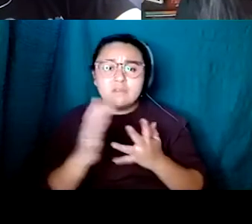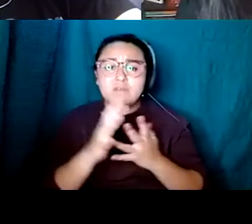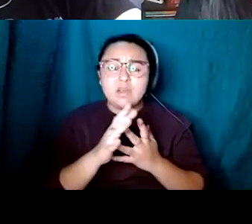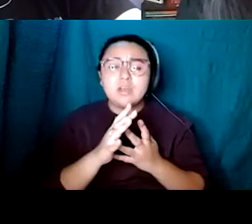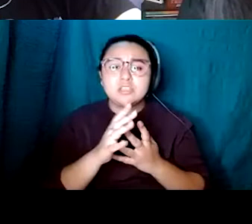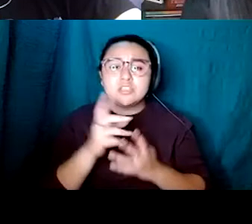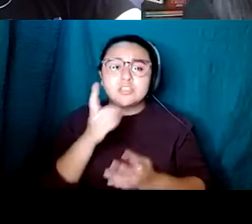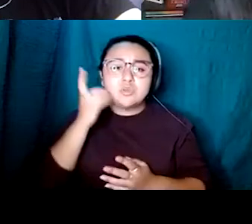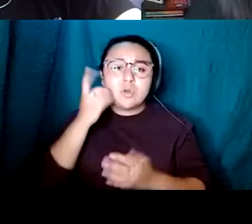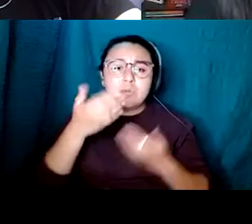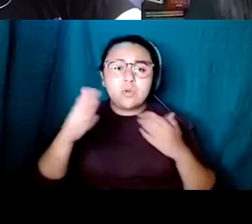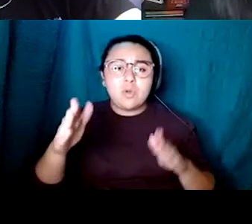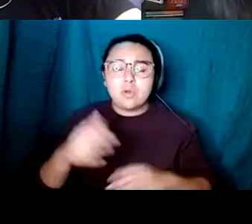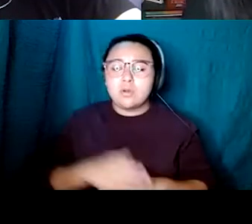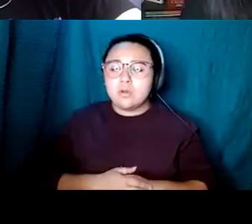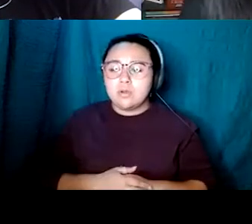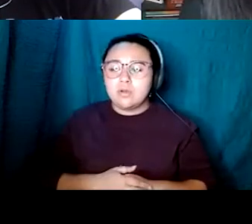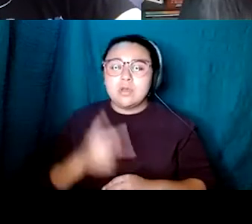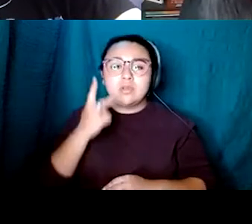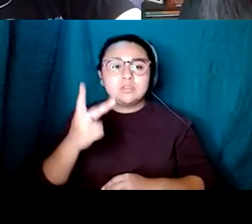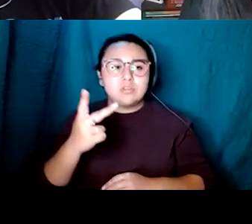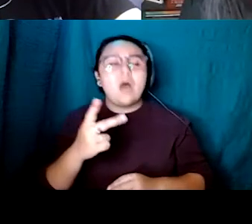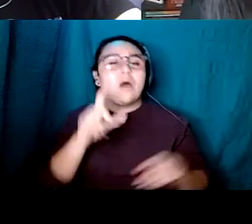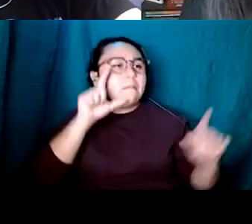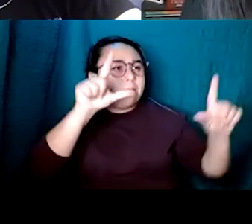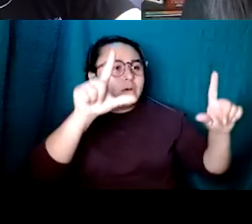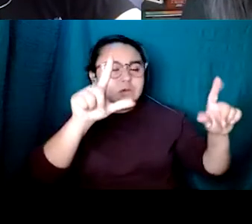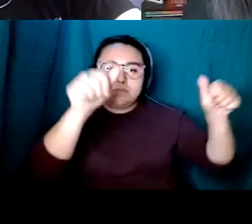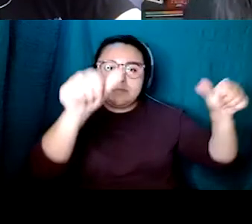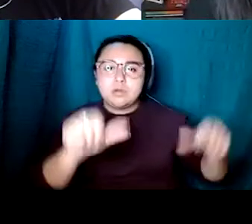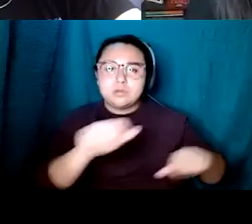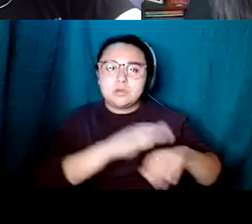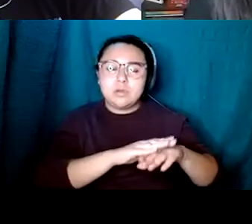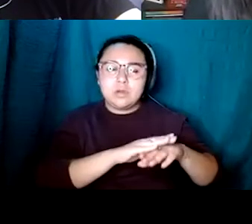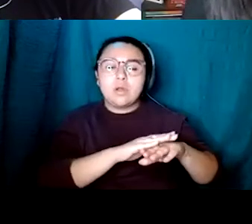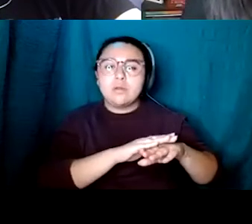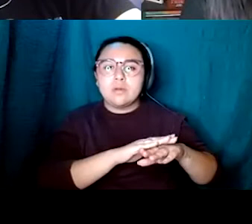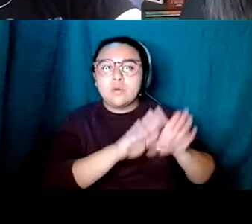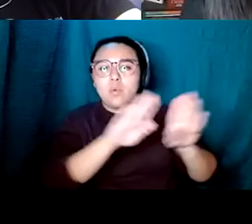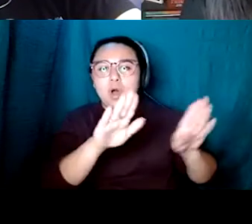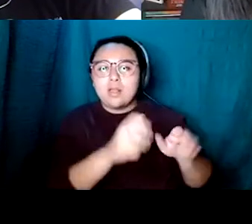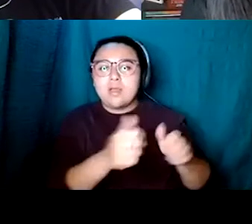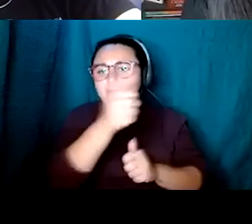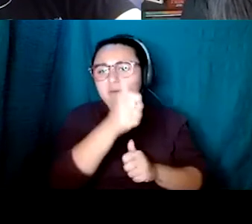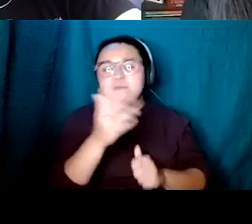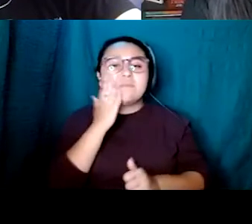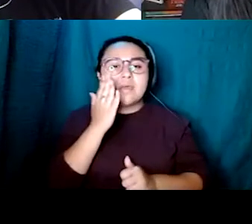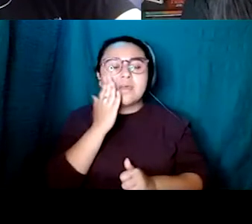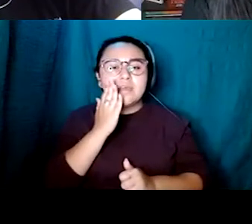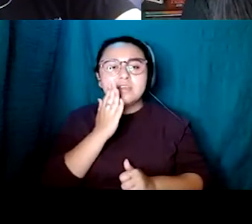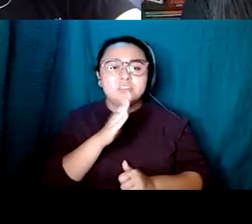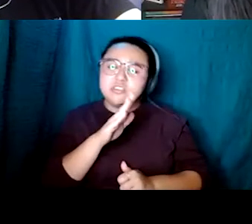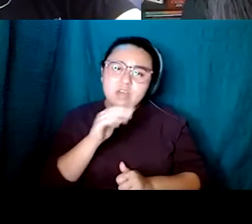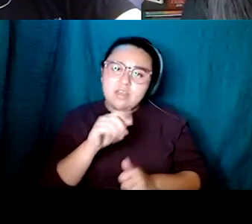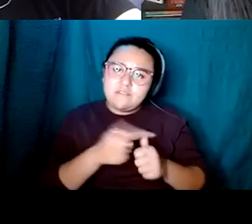seeing the collage of "I am at Sarah" printouts on the wall over my bed. It wasn't the first time I had been asked this. My earliest memory dated back to my